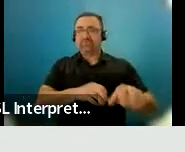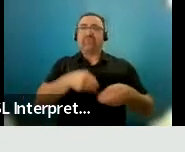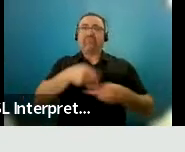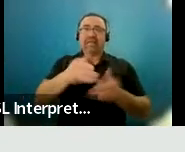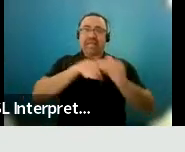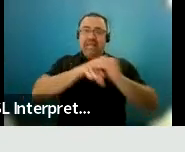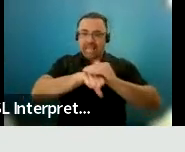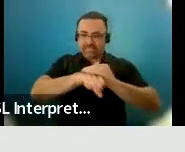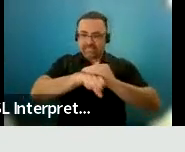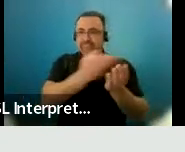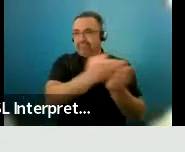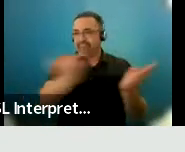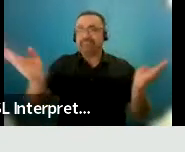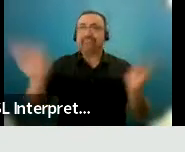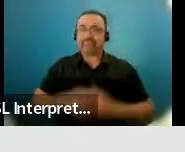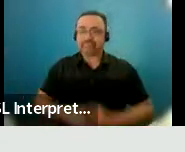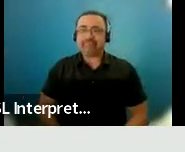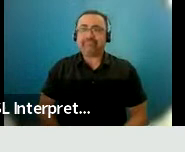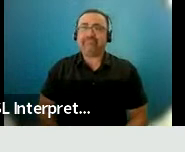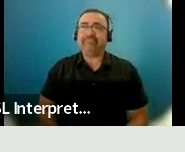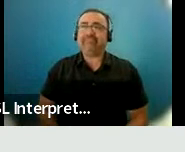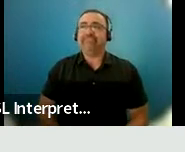providing access needs to you.